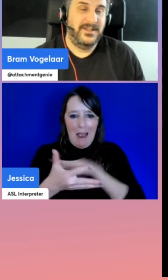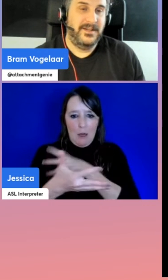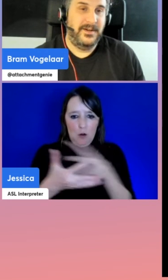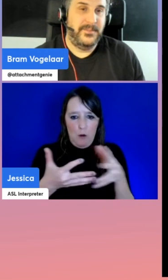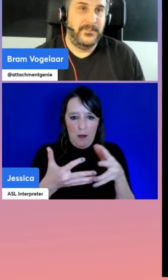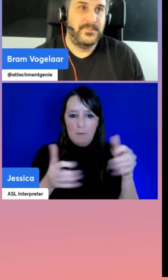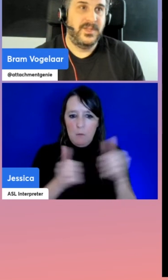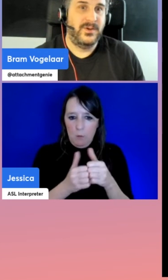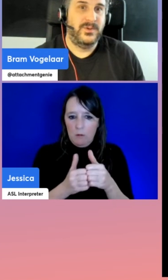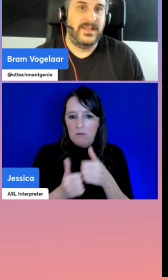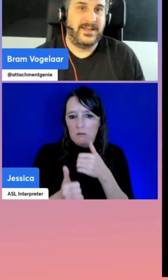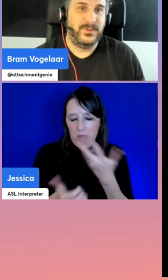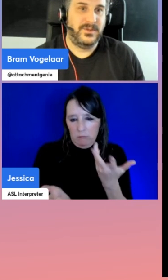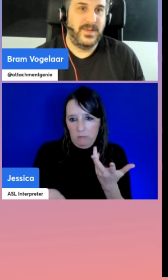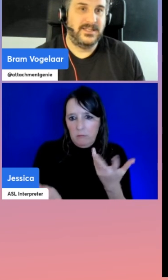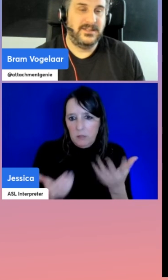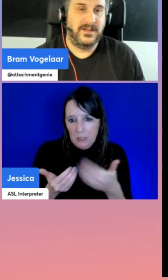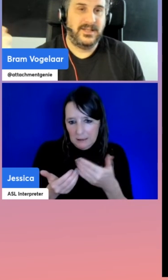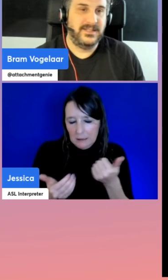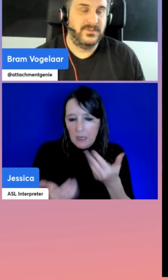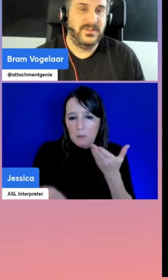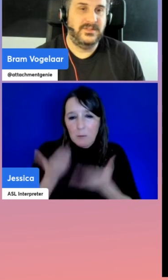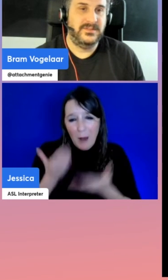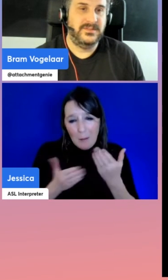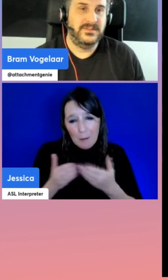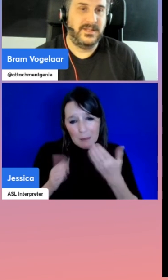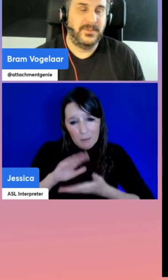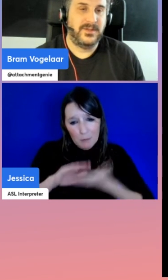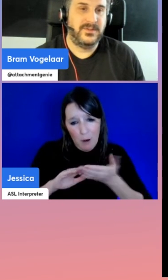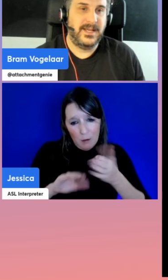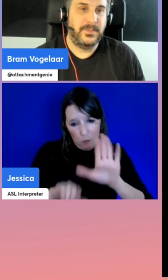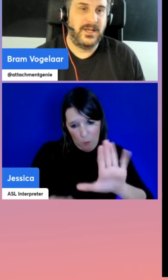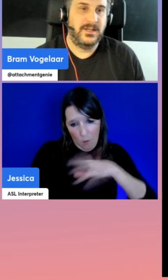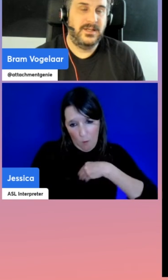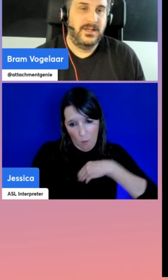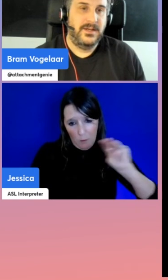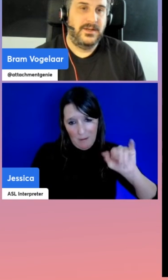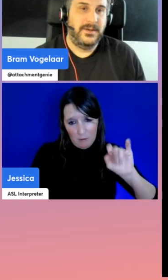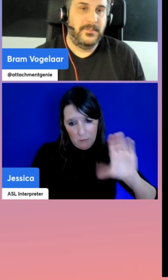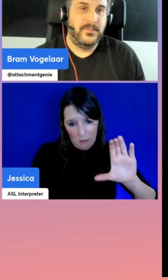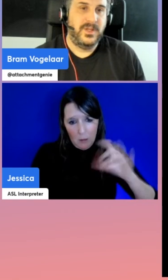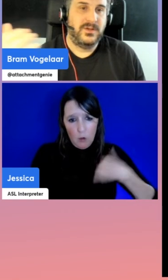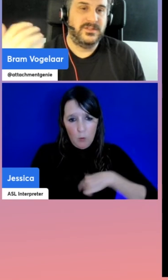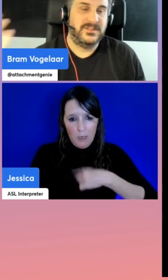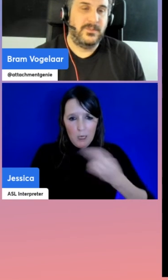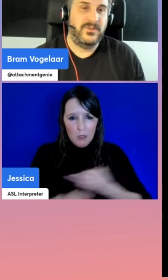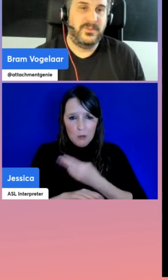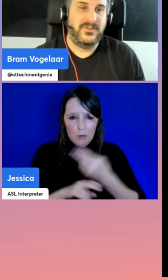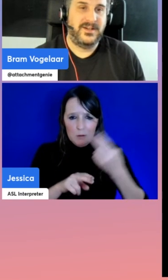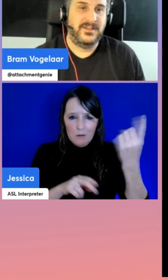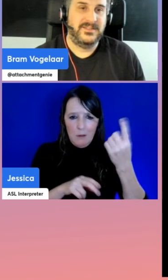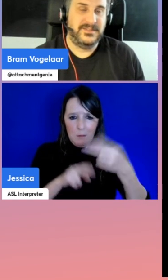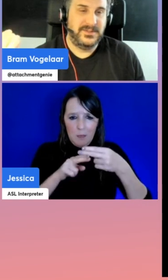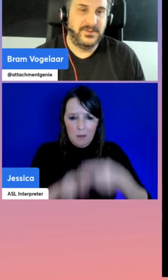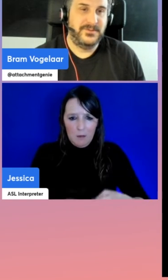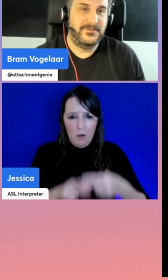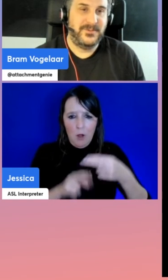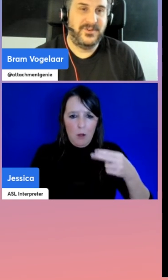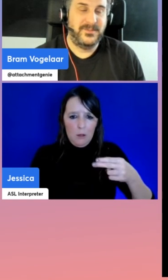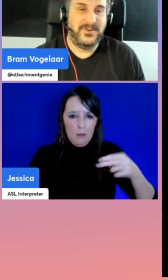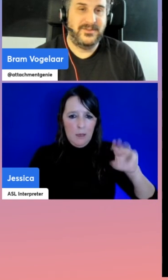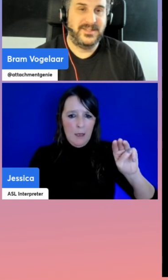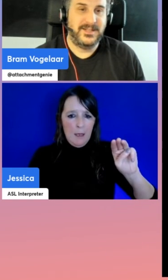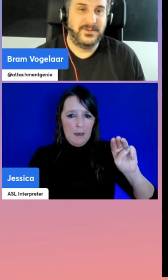run your own network mesh. In our case, we use something called Nebula because some of our providers